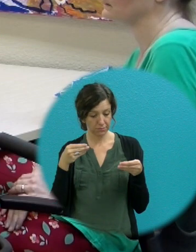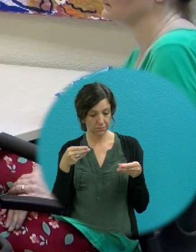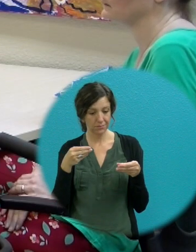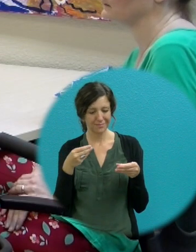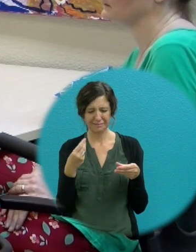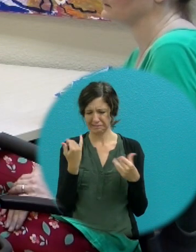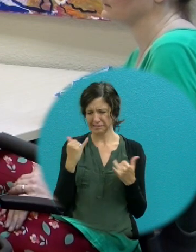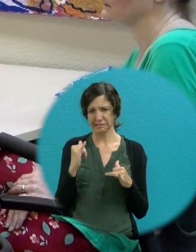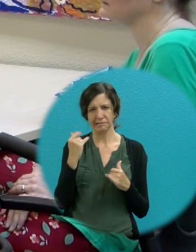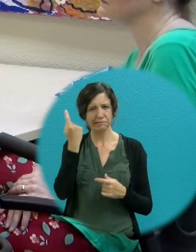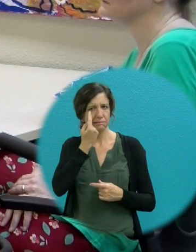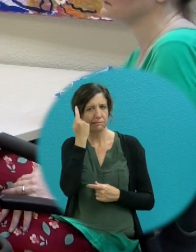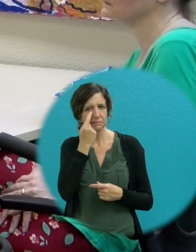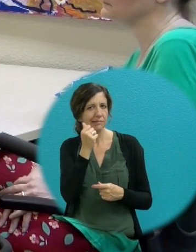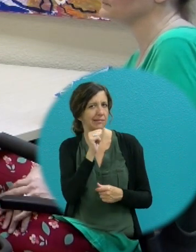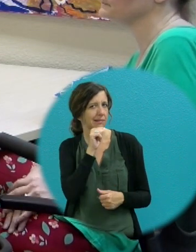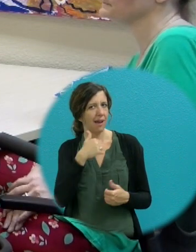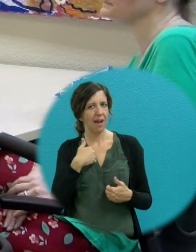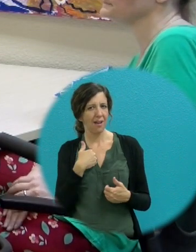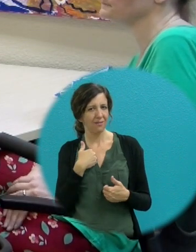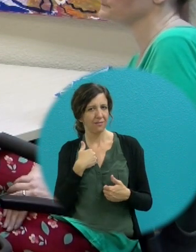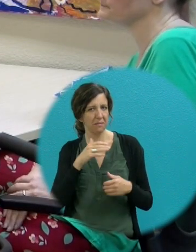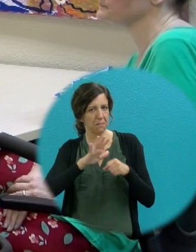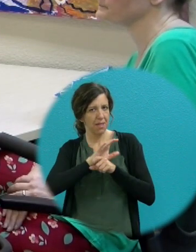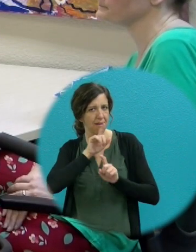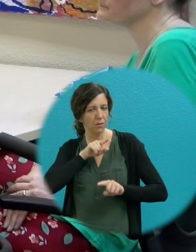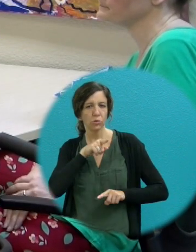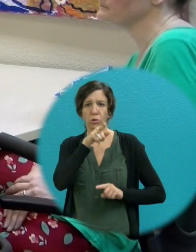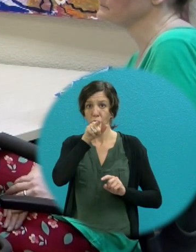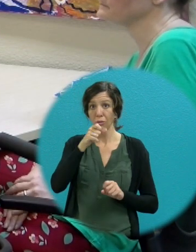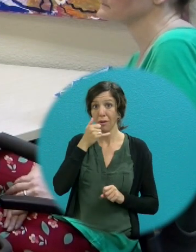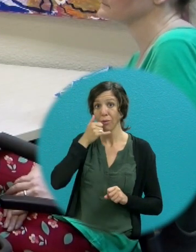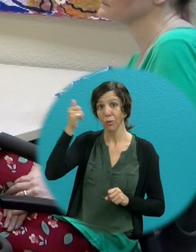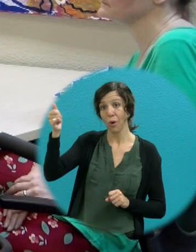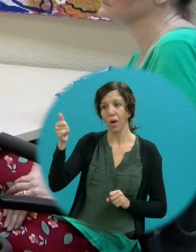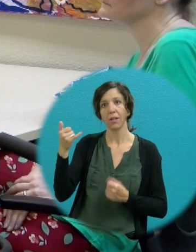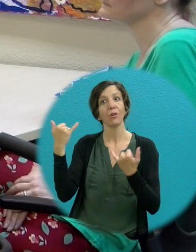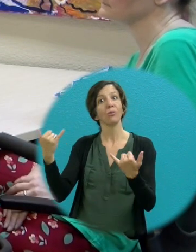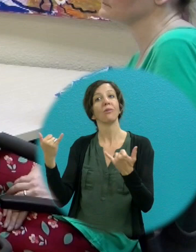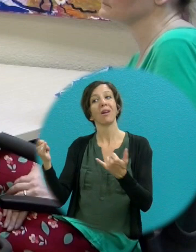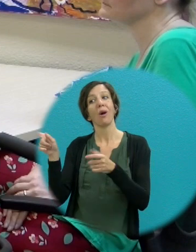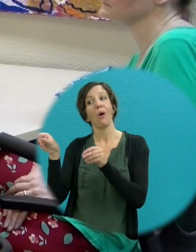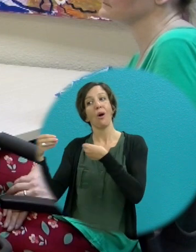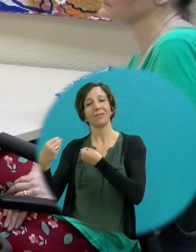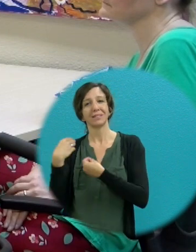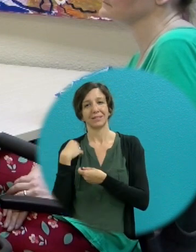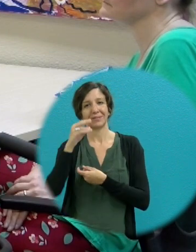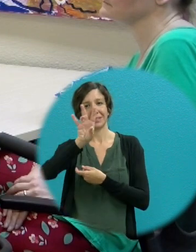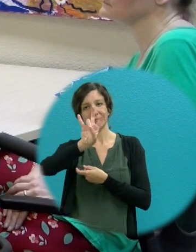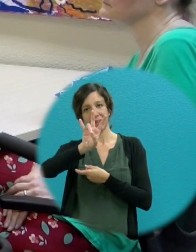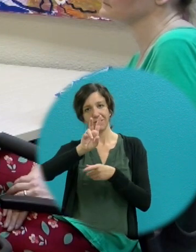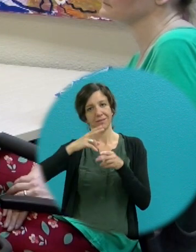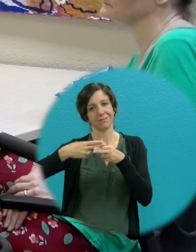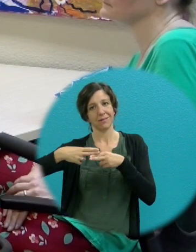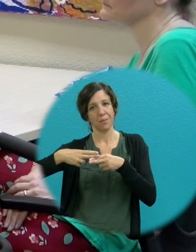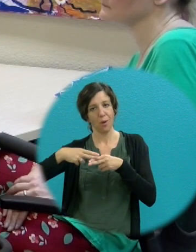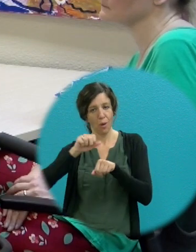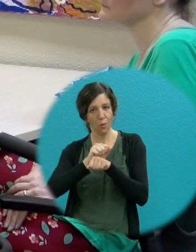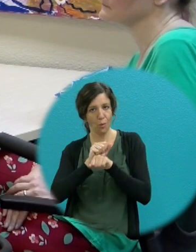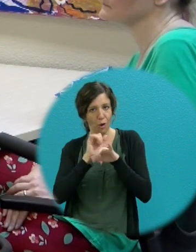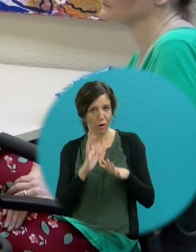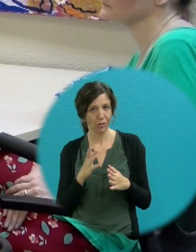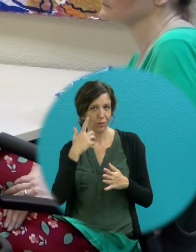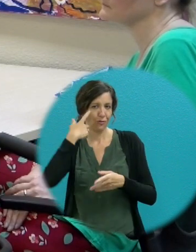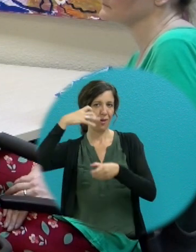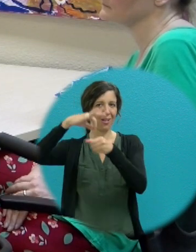to call the office. And we have a staff right now of maybe 7 temporary workers, and we're all aware of what's going on